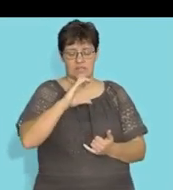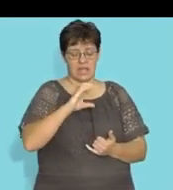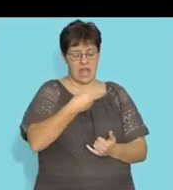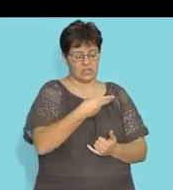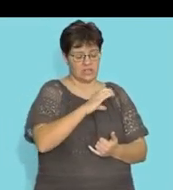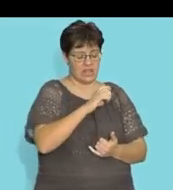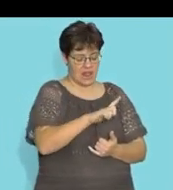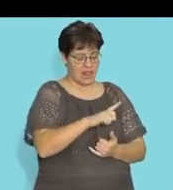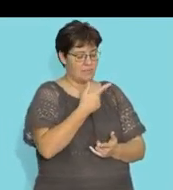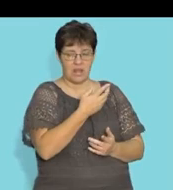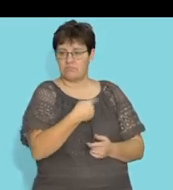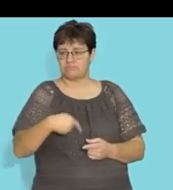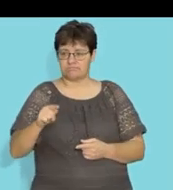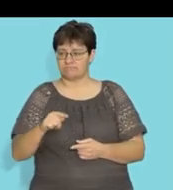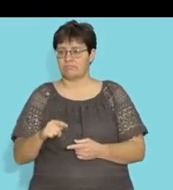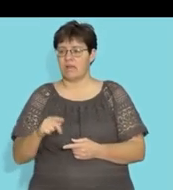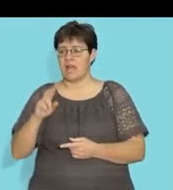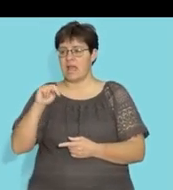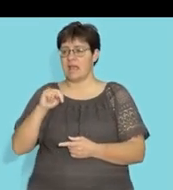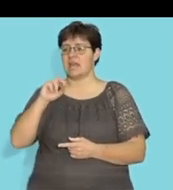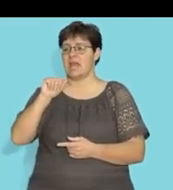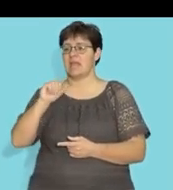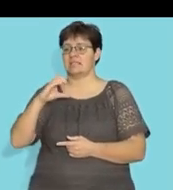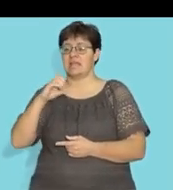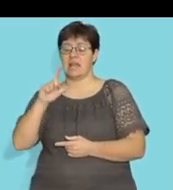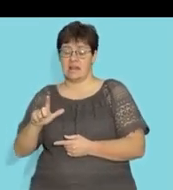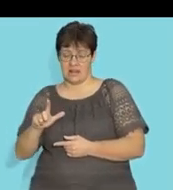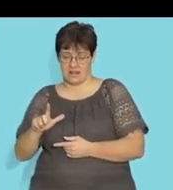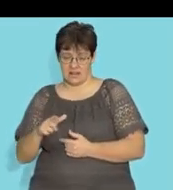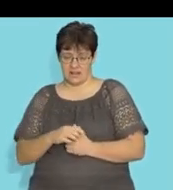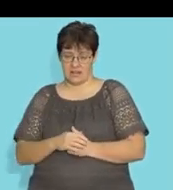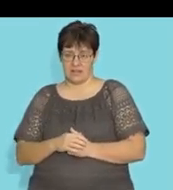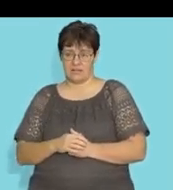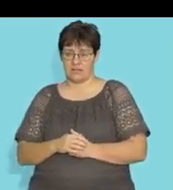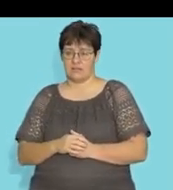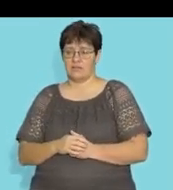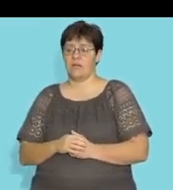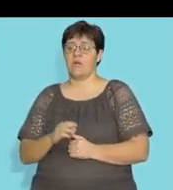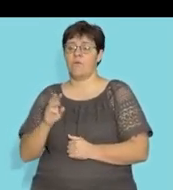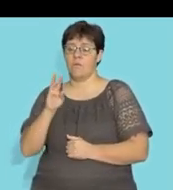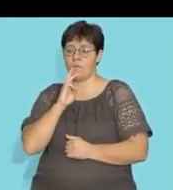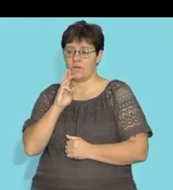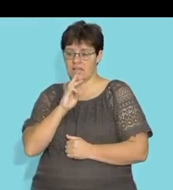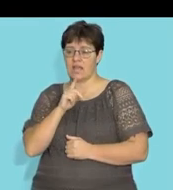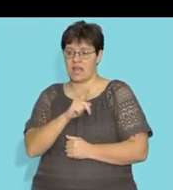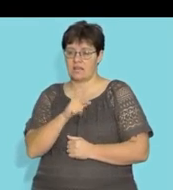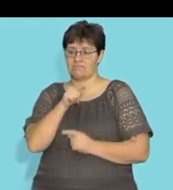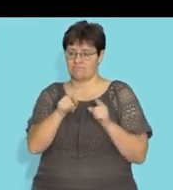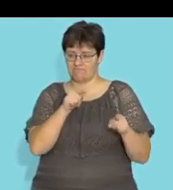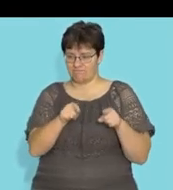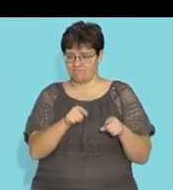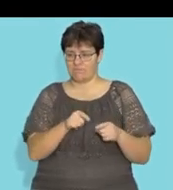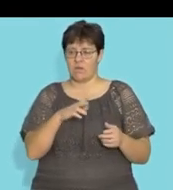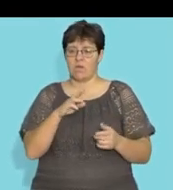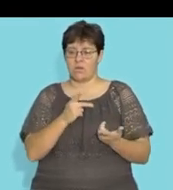sodium chloride coming from hydrogen that's actually given away, that my sodium chloride, my water and